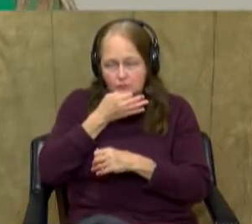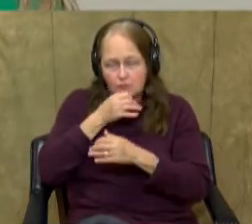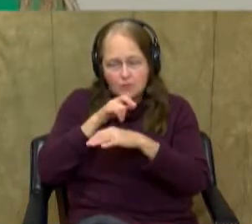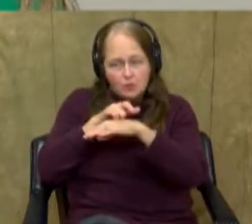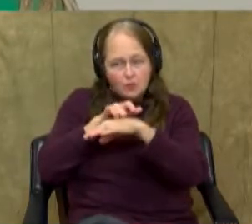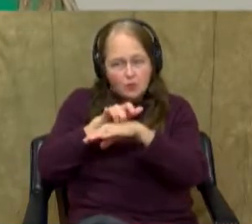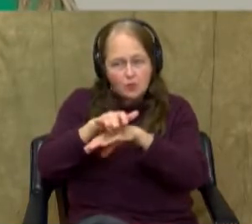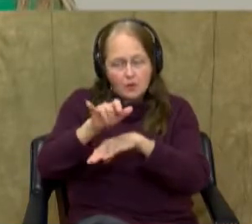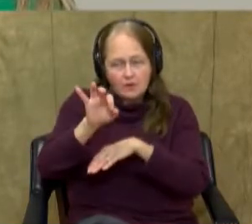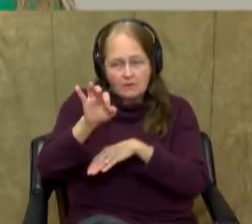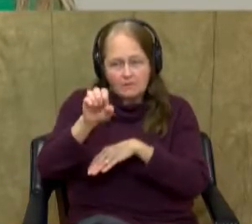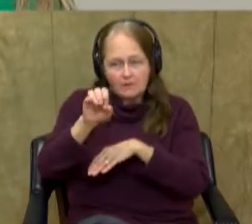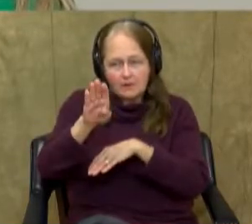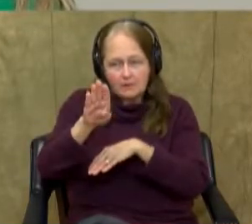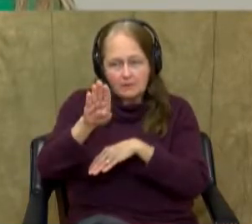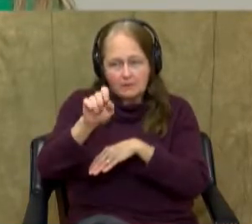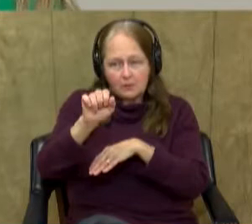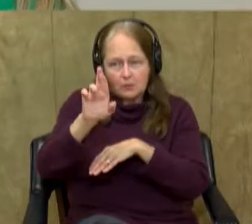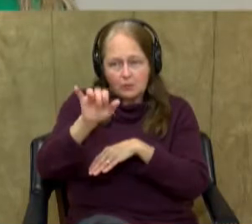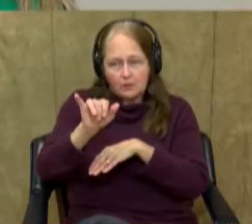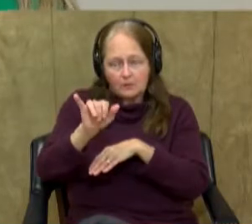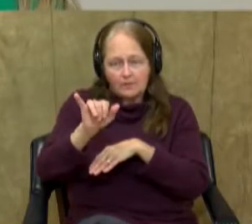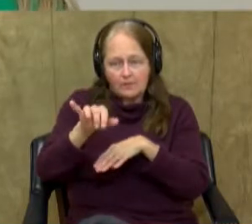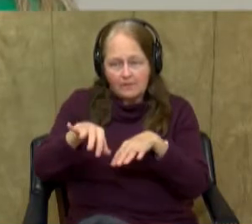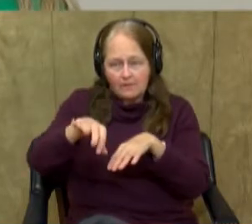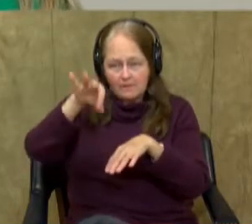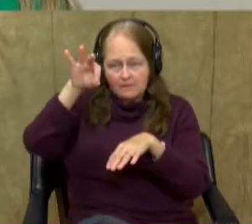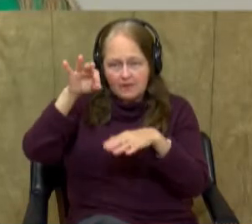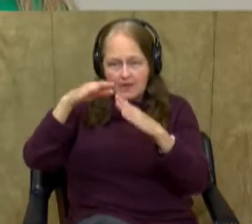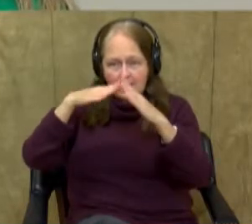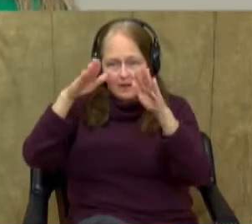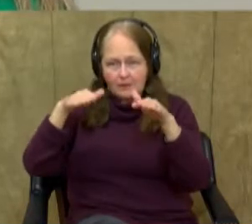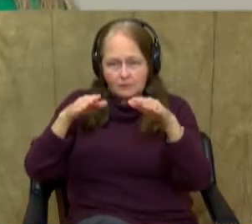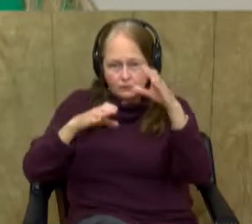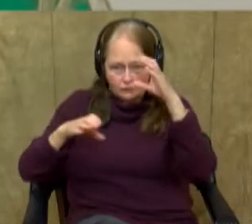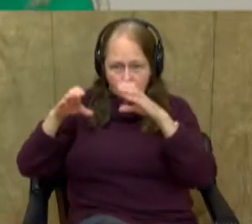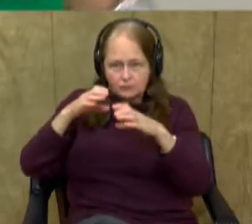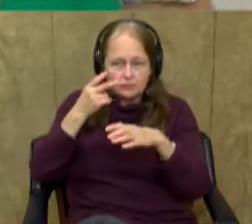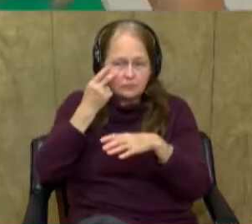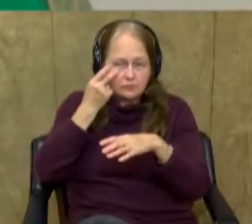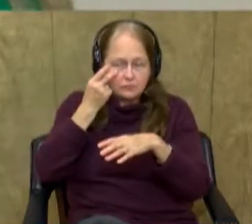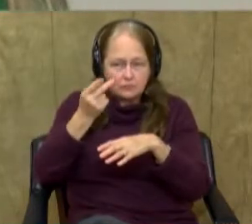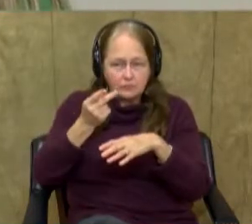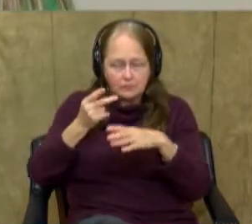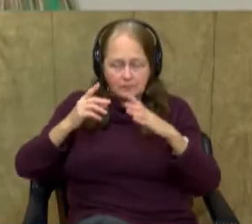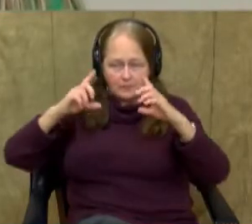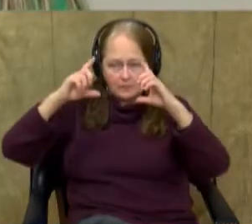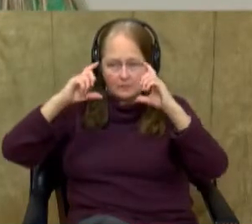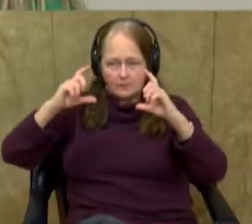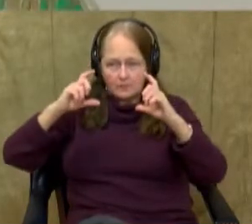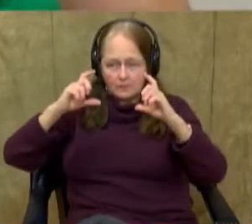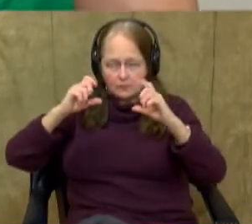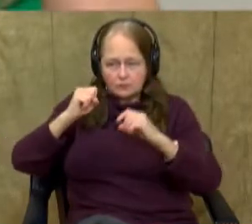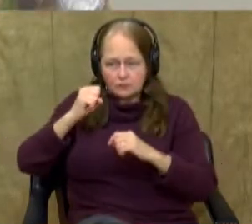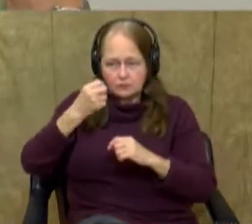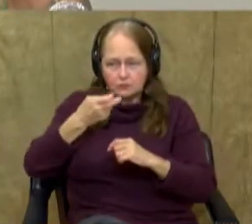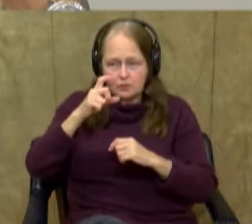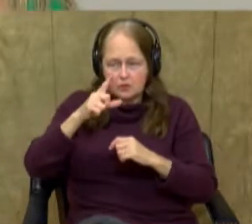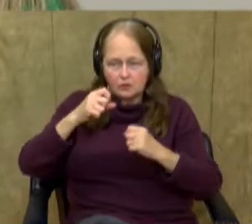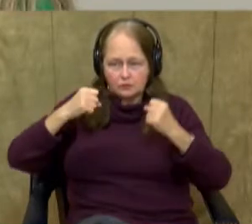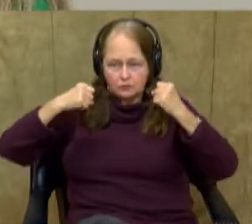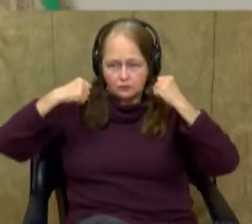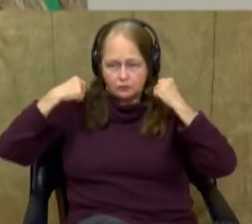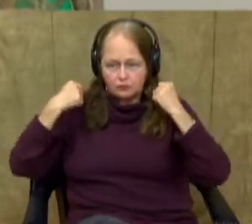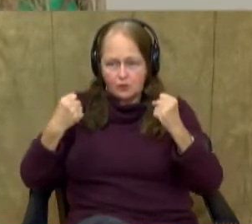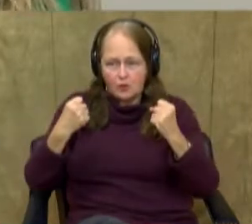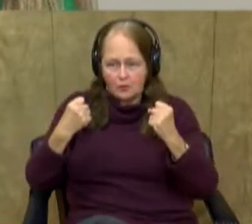Early in February, Hermit Crab found just the house he was looking for. It was a big shell and